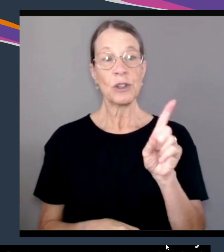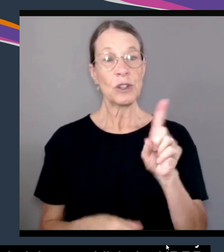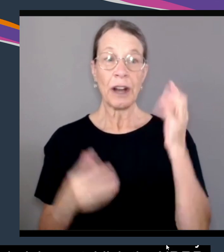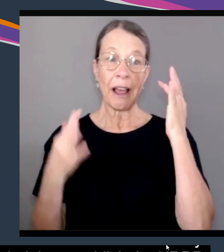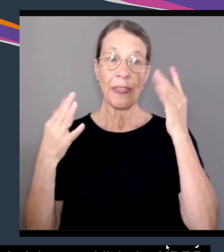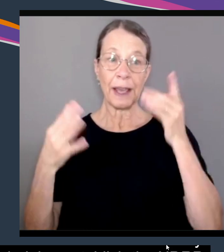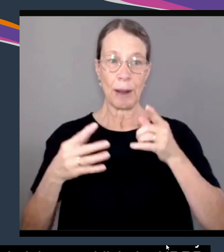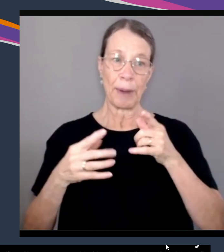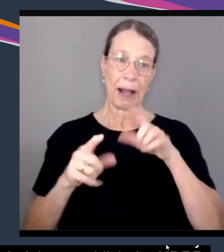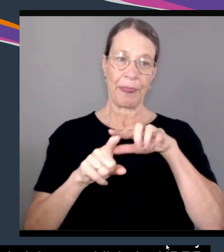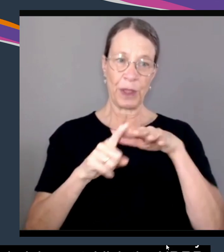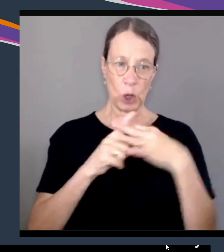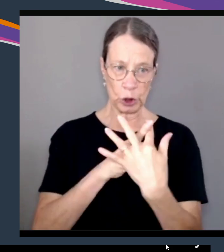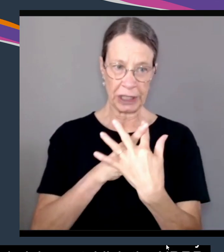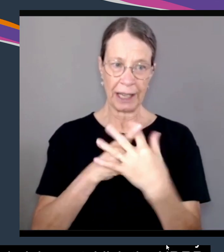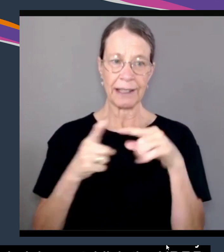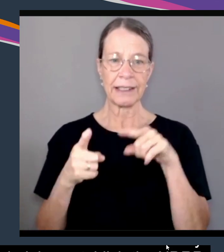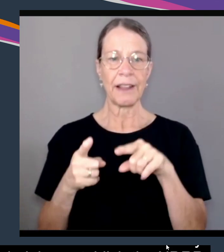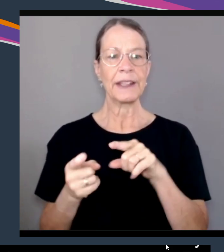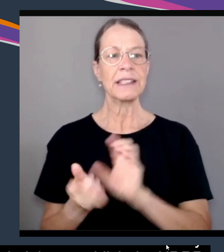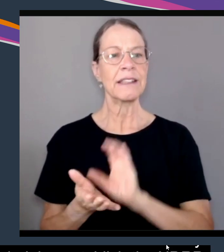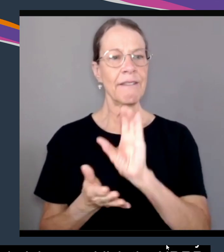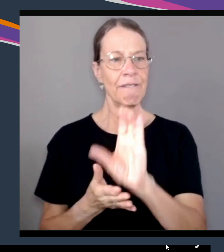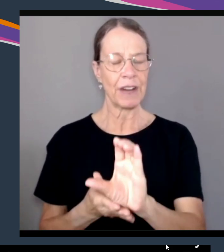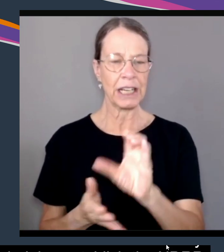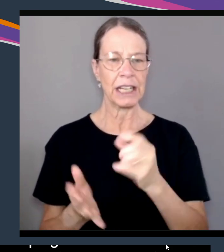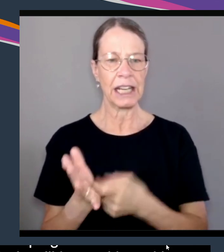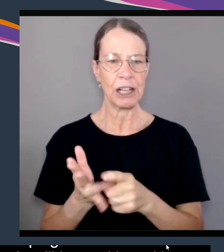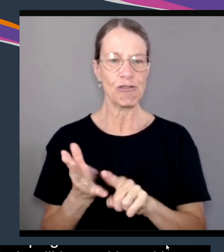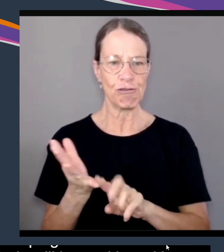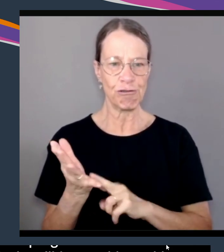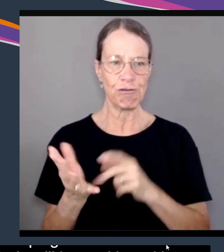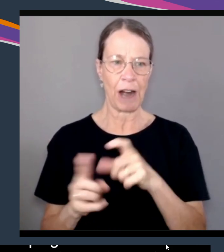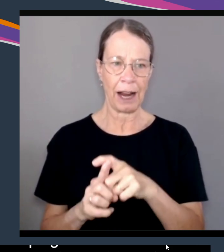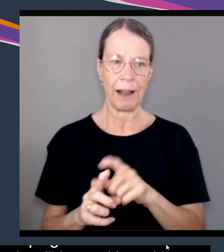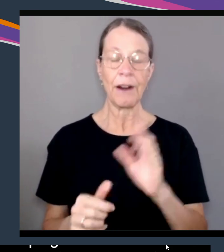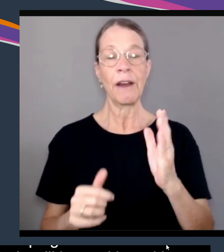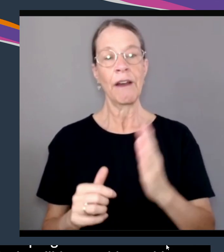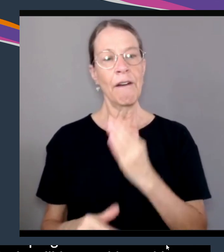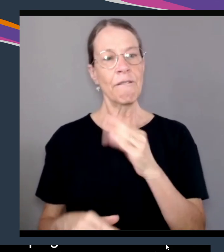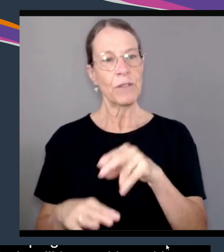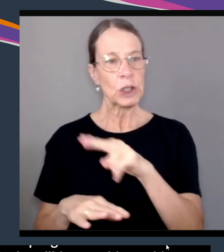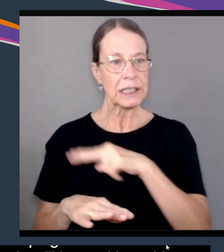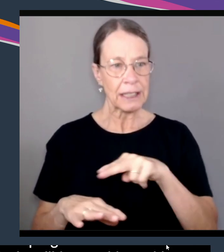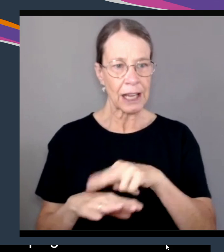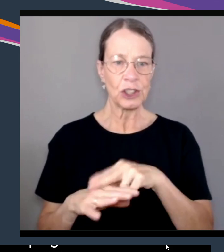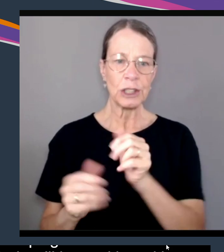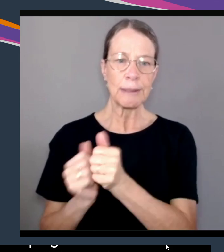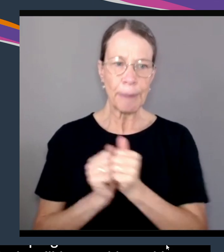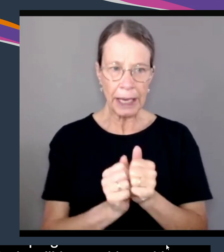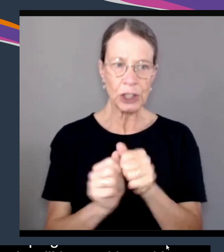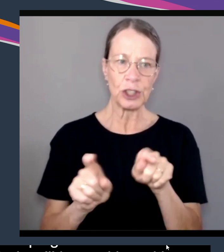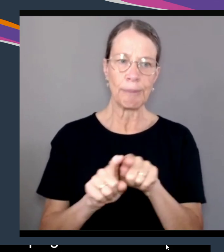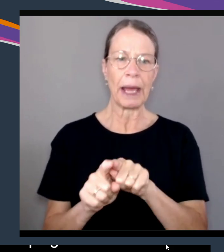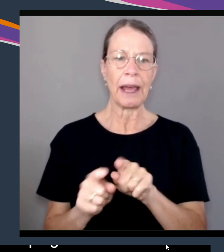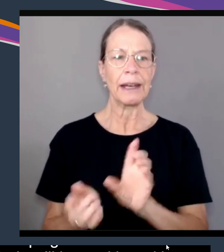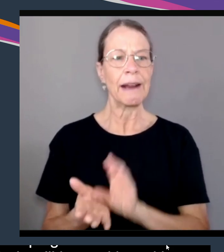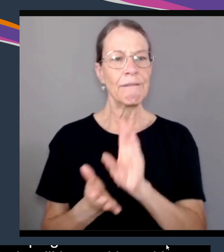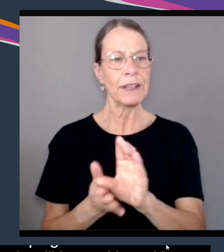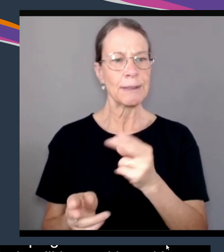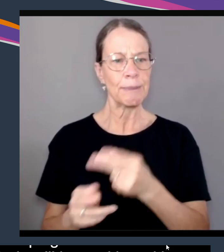round, First Nations partnerships and investment in leadership, Scott's perspective is both timely and